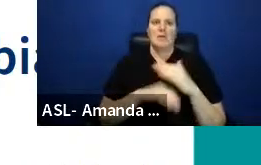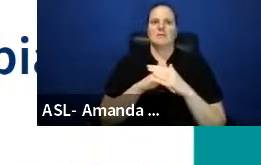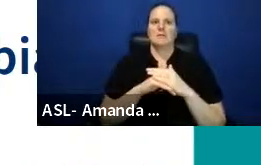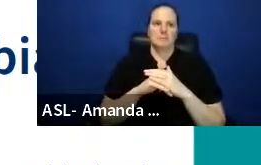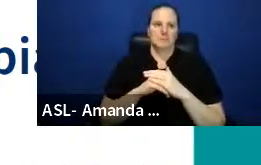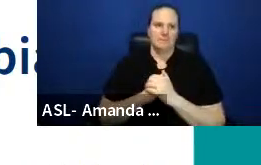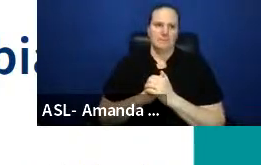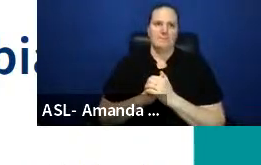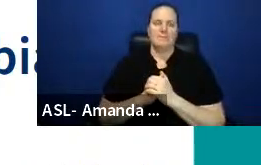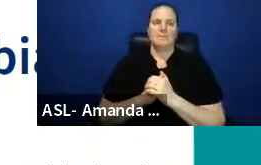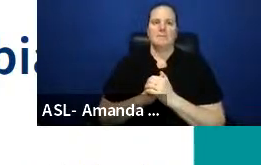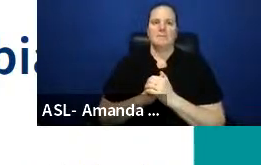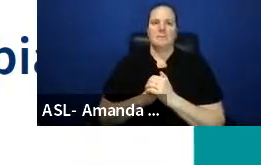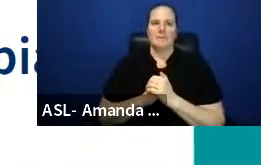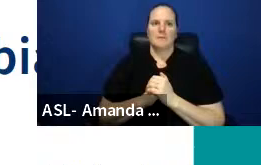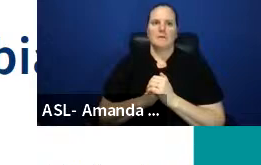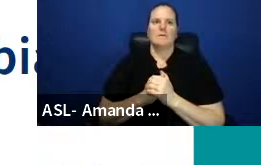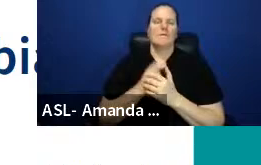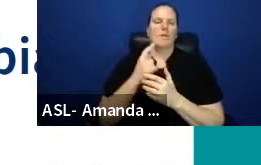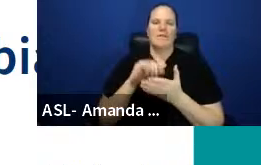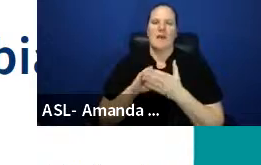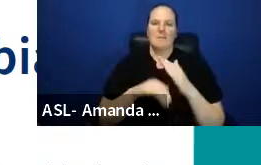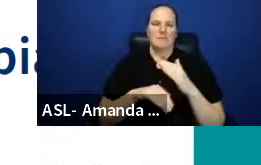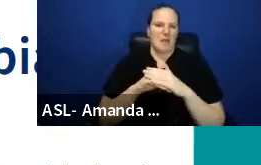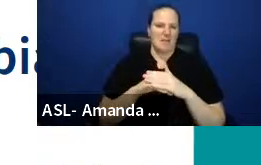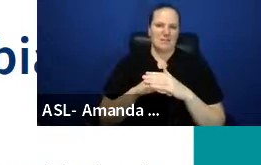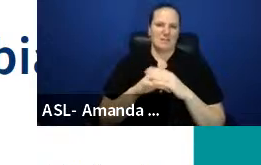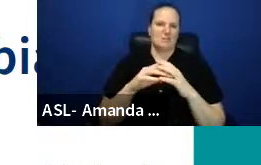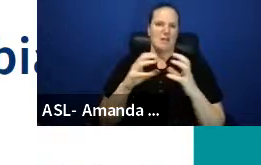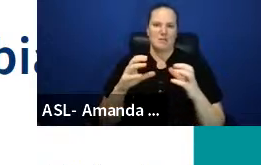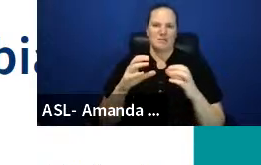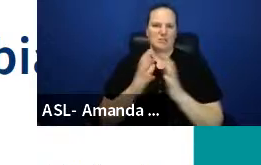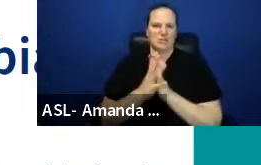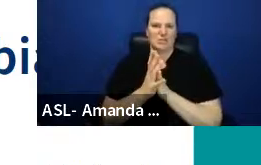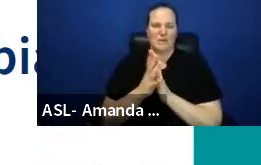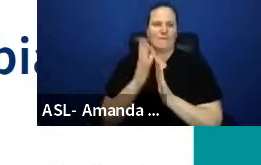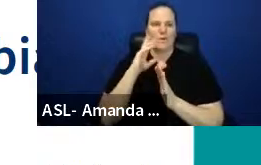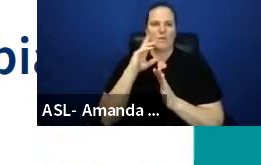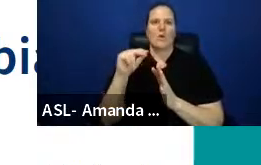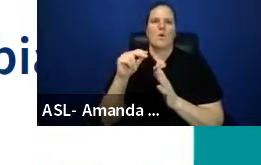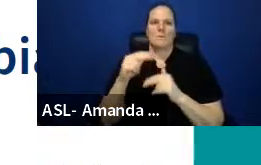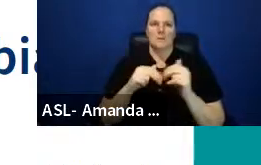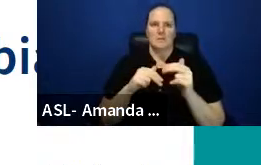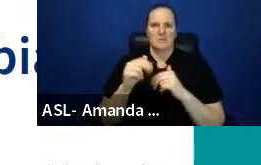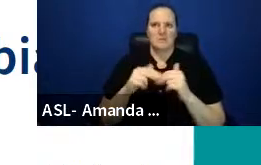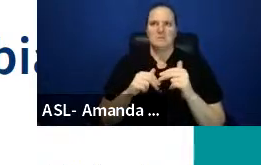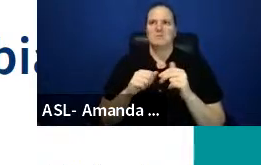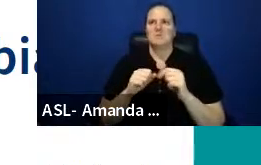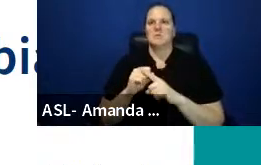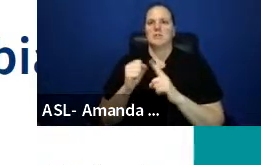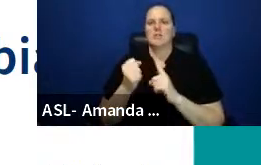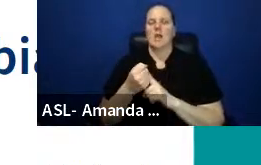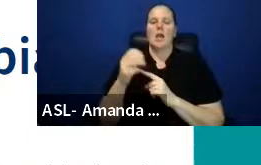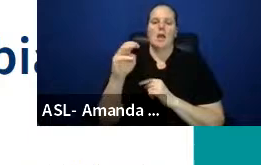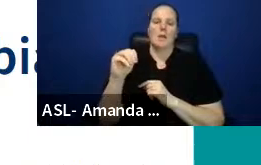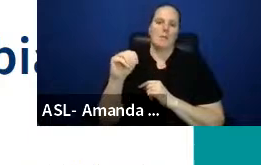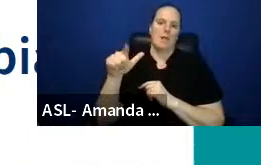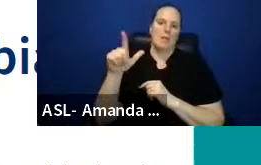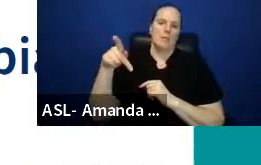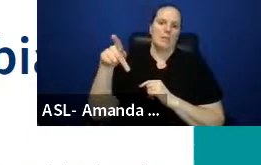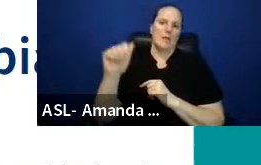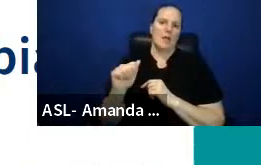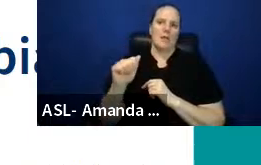kind of imagine that at the max amount of congestion that you can have for the no build condition. And then the MLPA 1-ox is